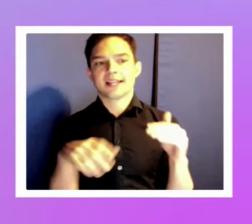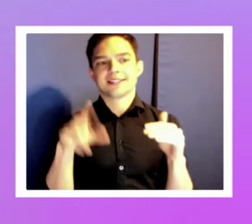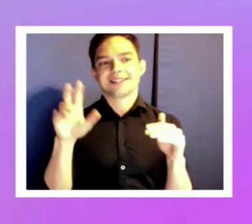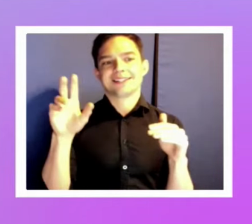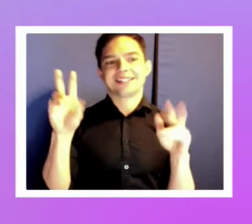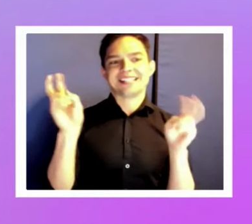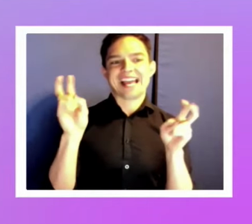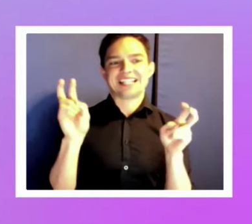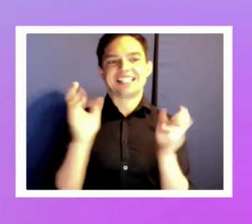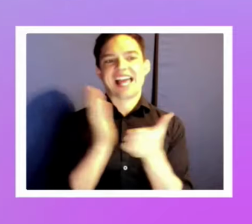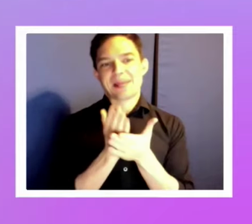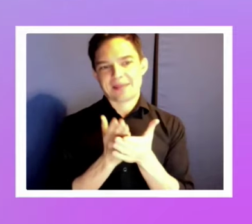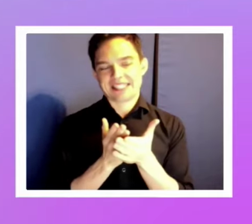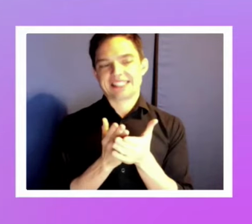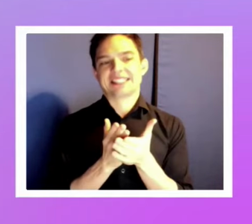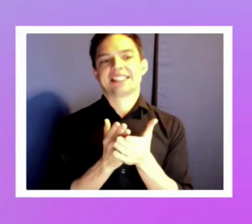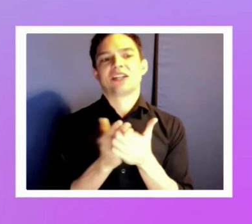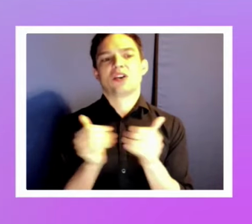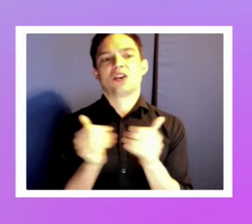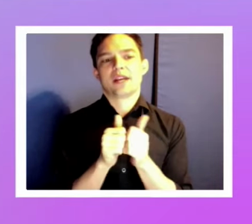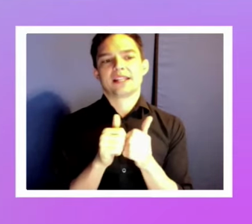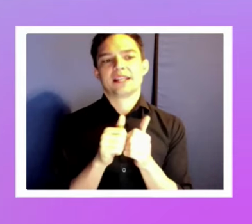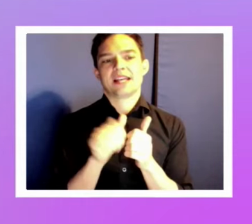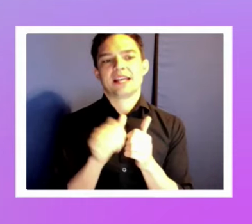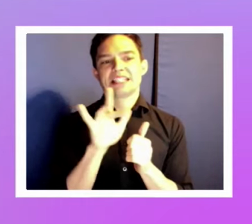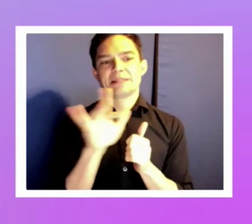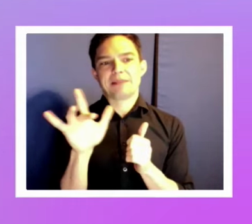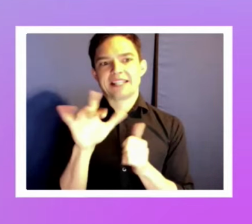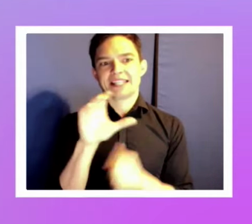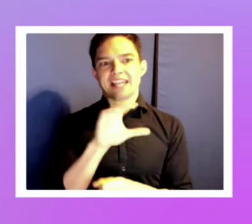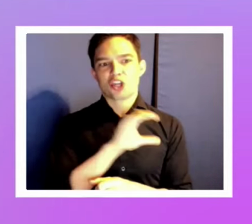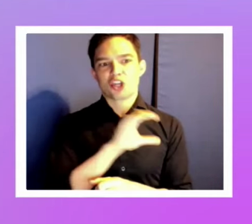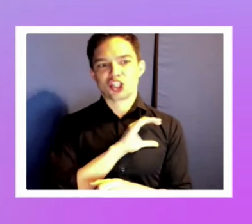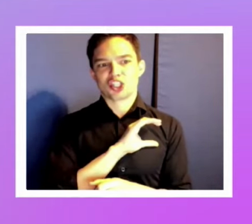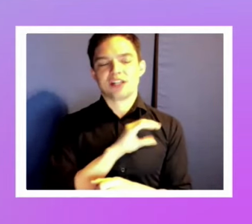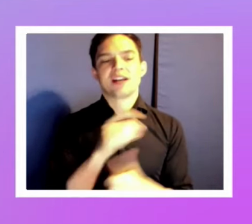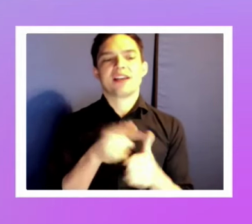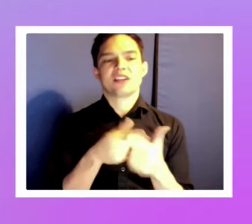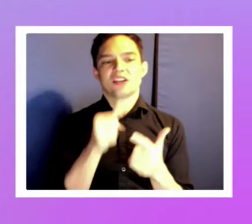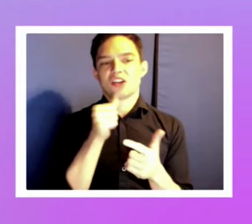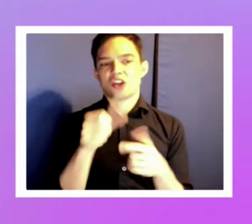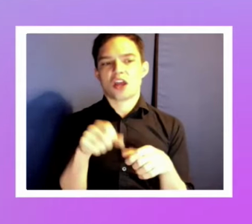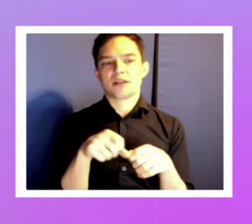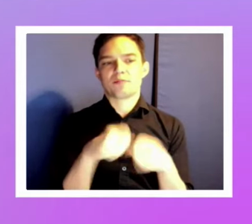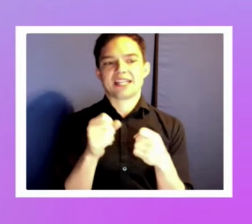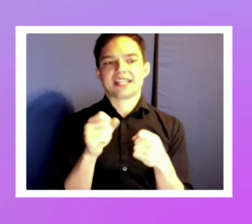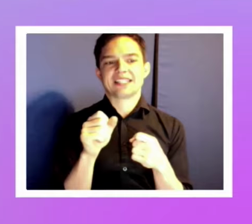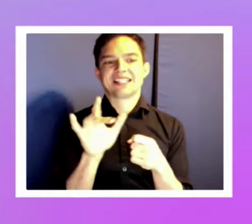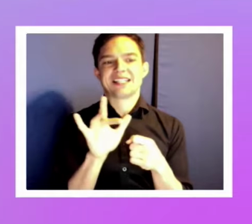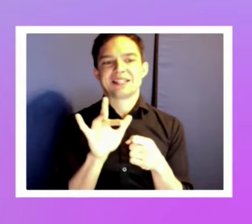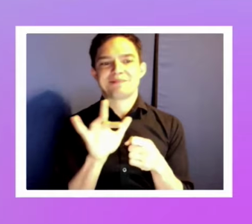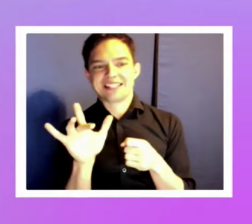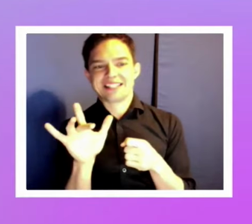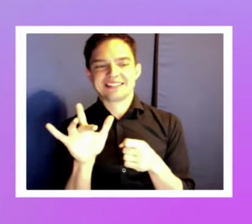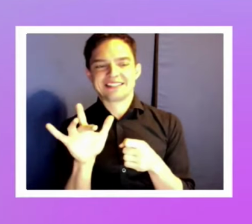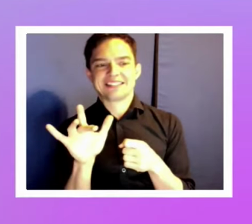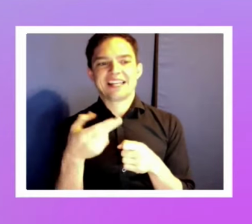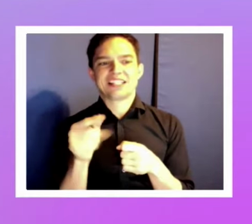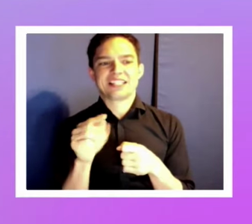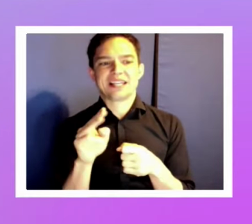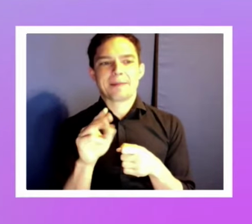element with a space character and then a non-breaking space